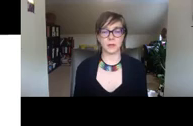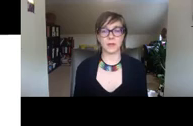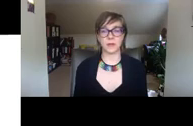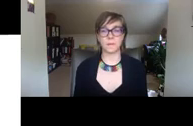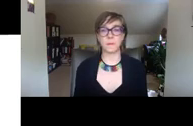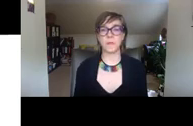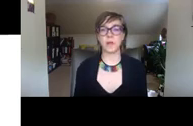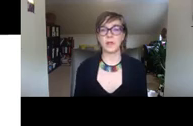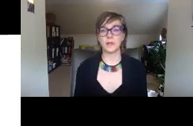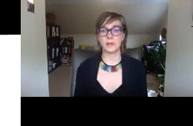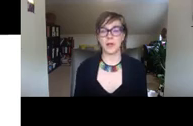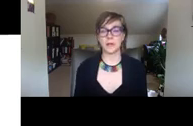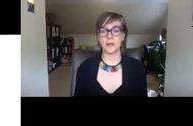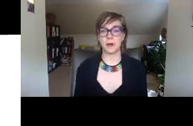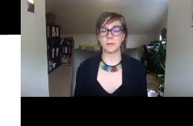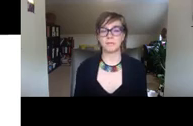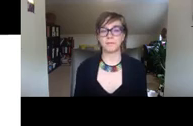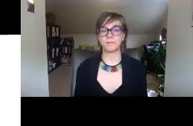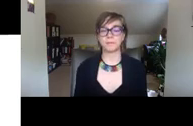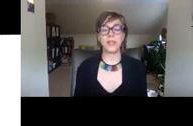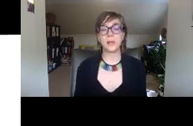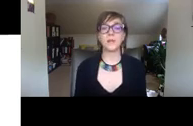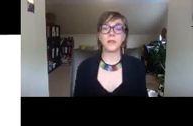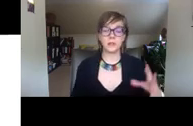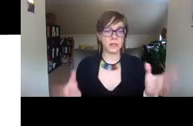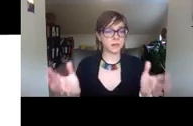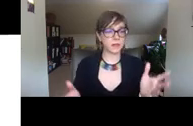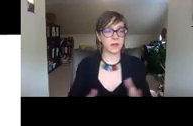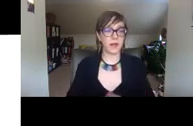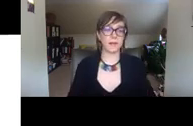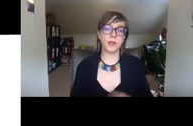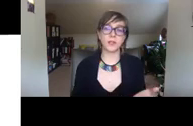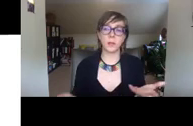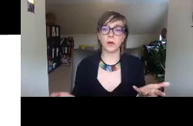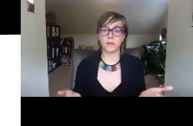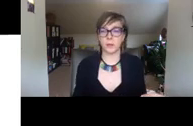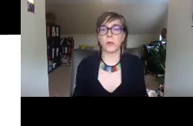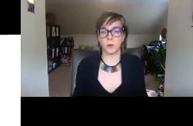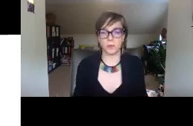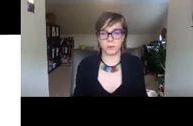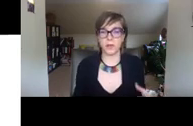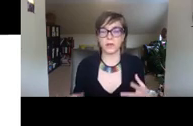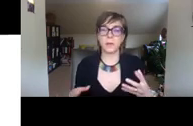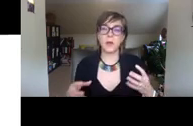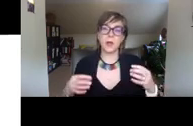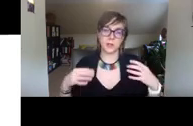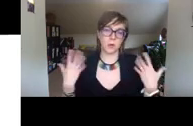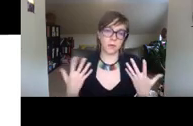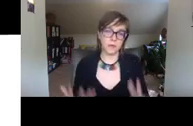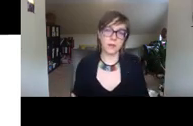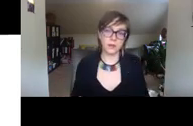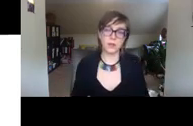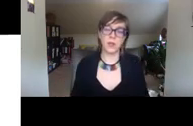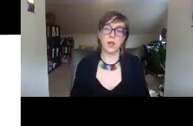with this is that, and some of these lists that I have here, some are both, right? Some